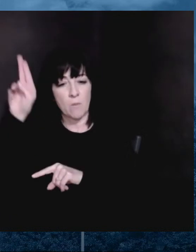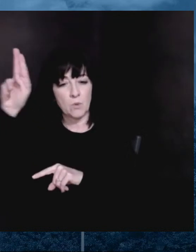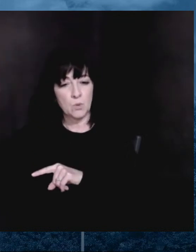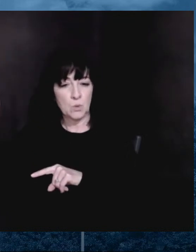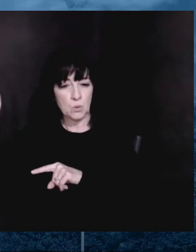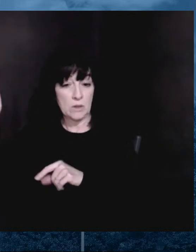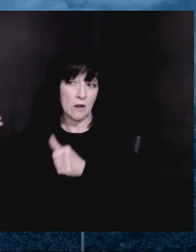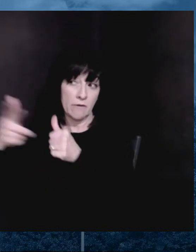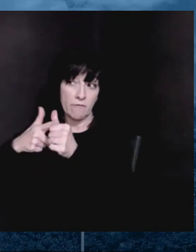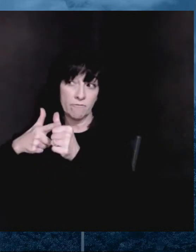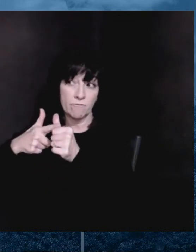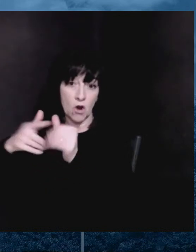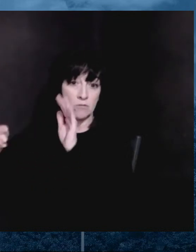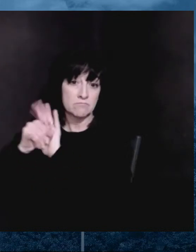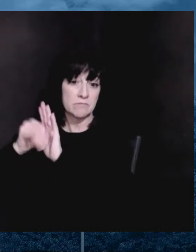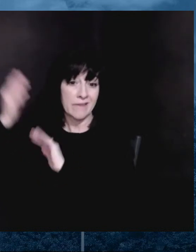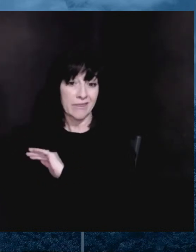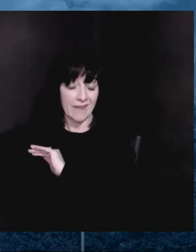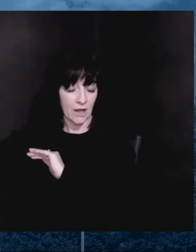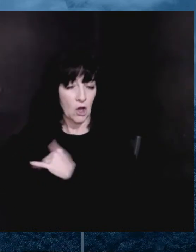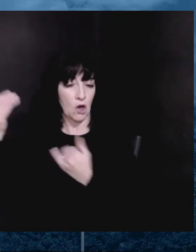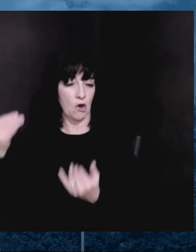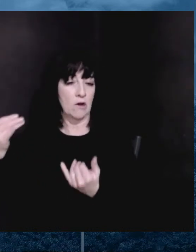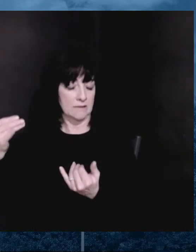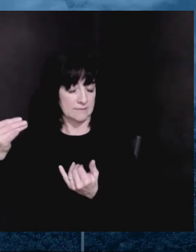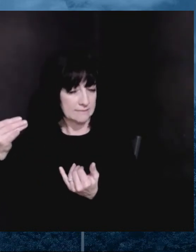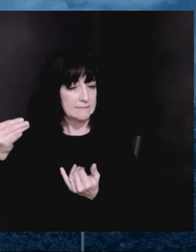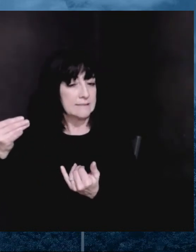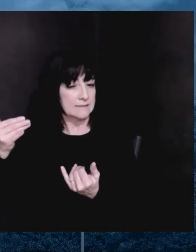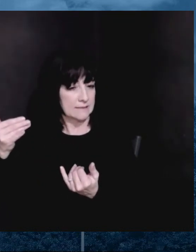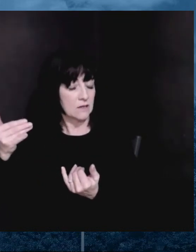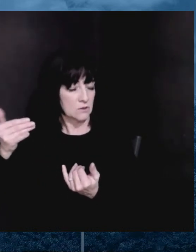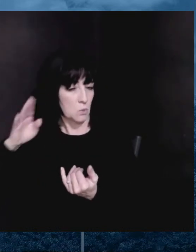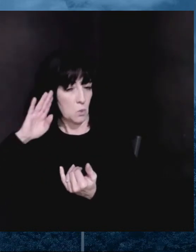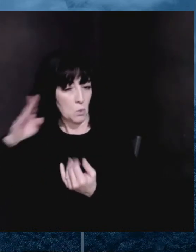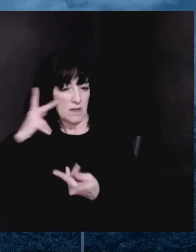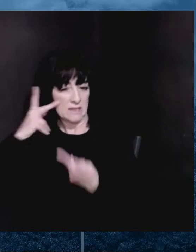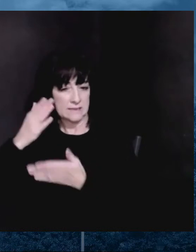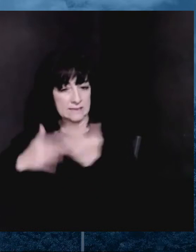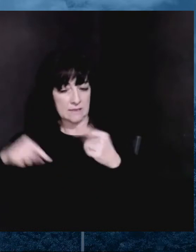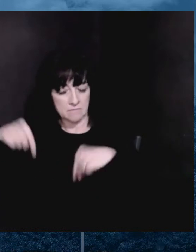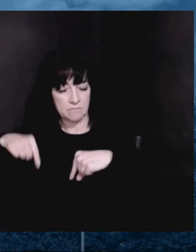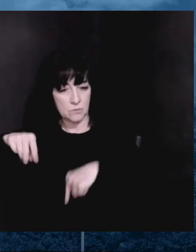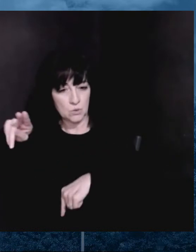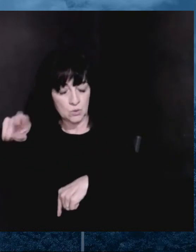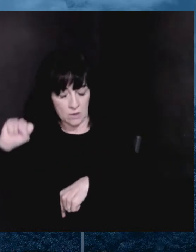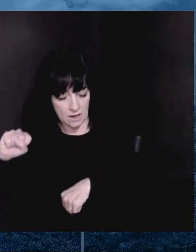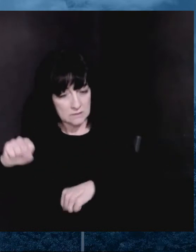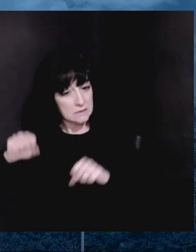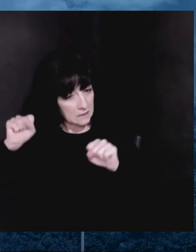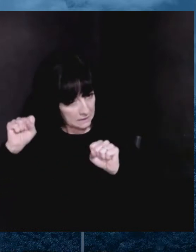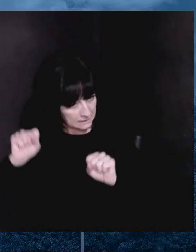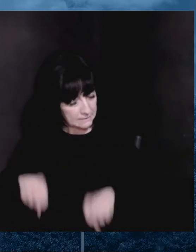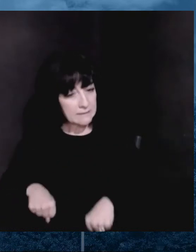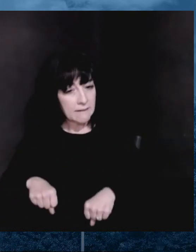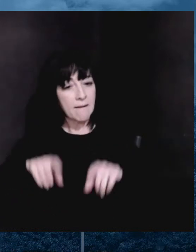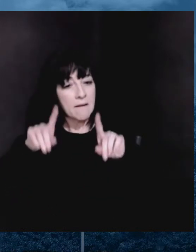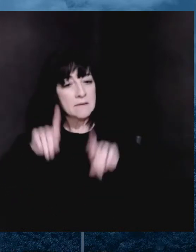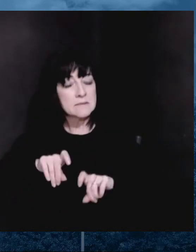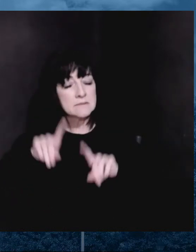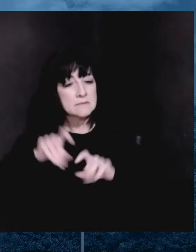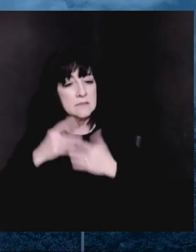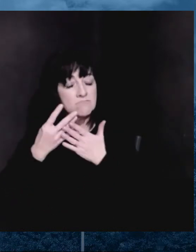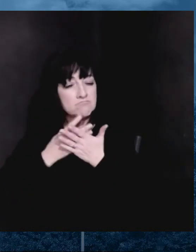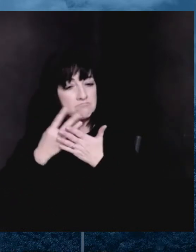has a technique where they can screen to identify whether a